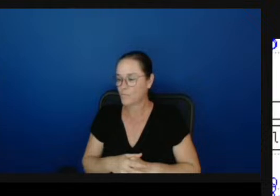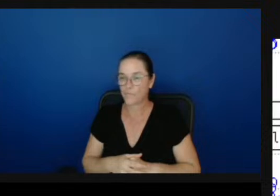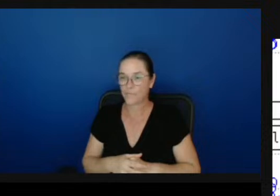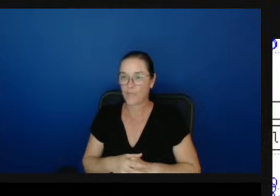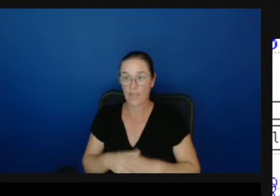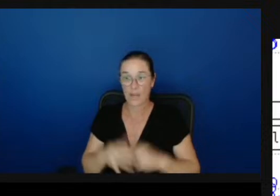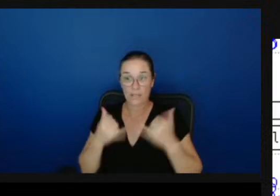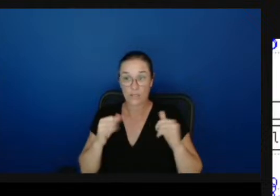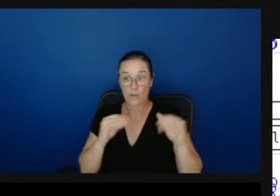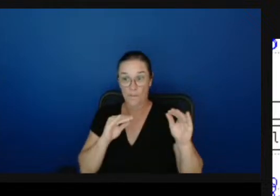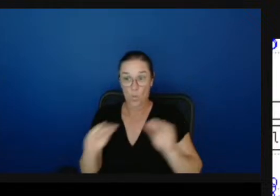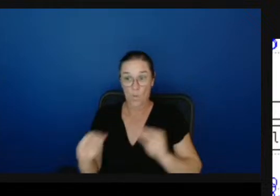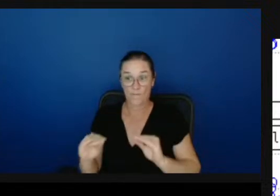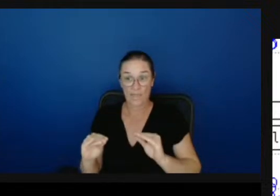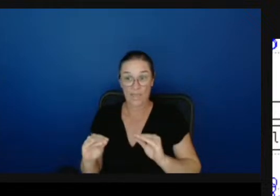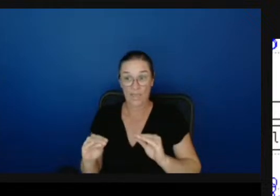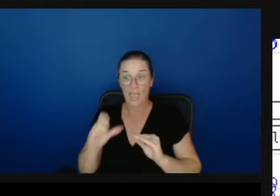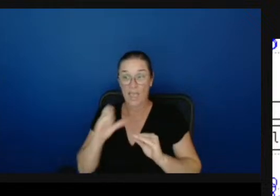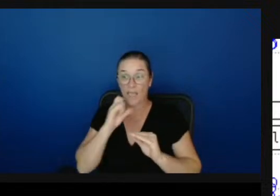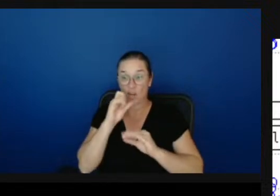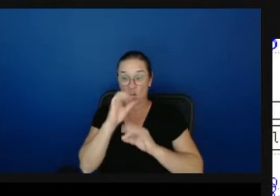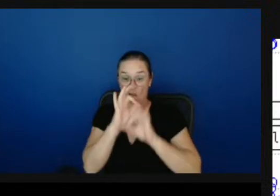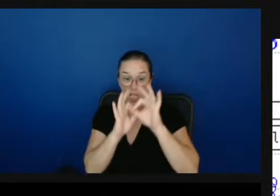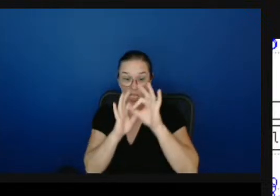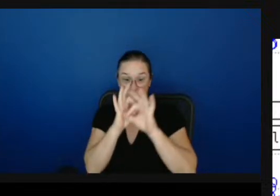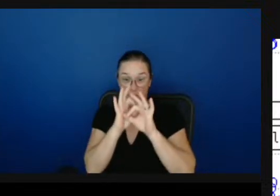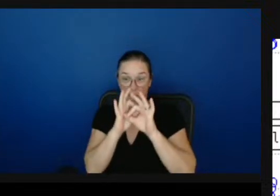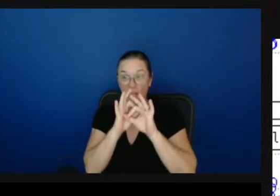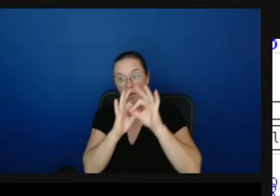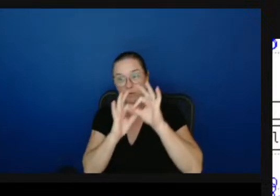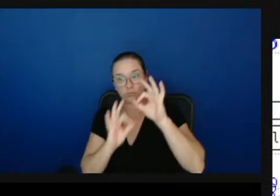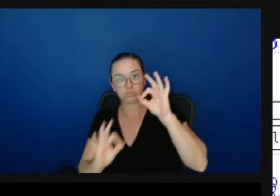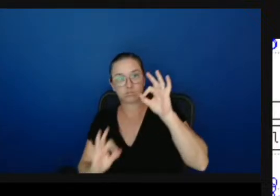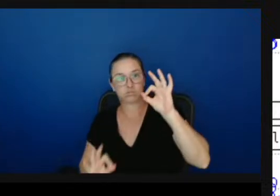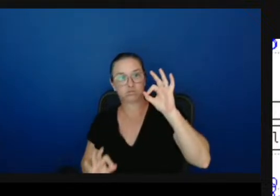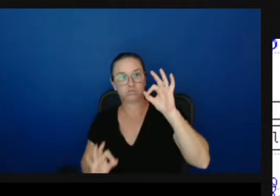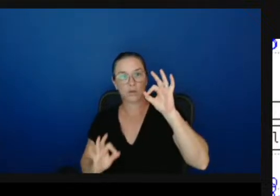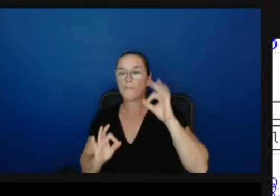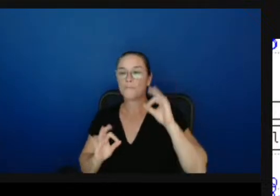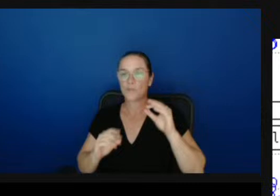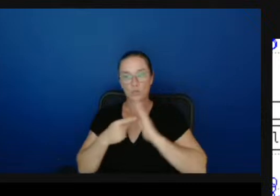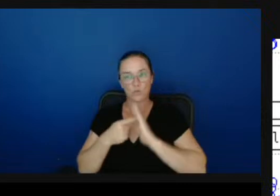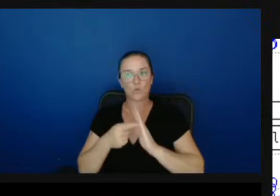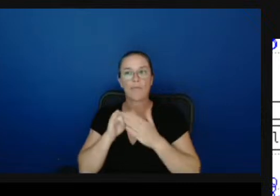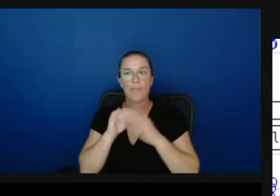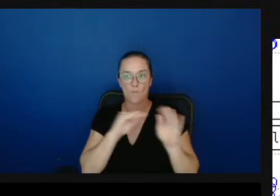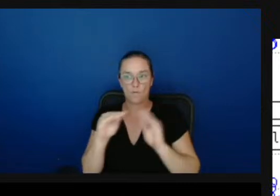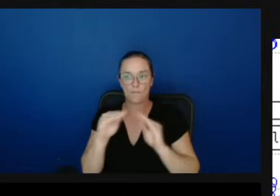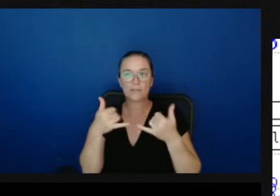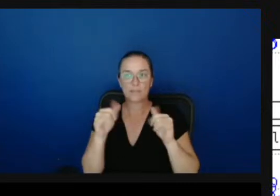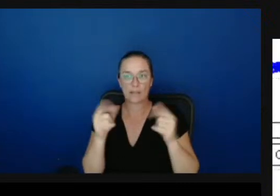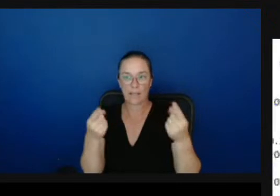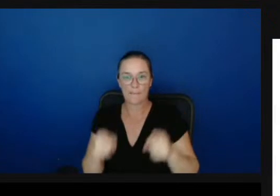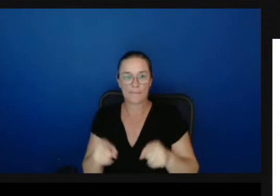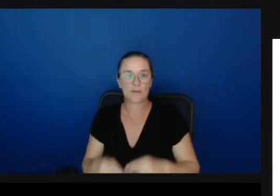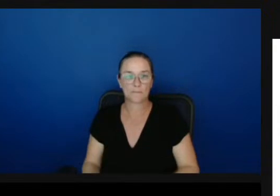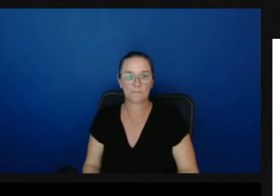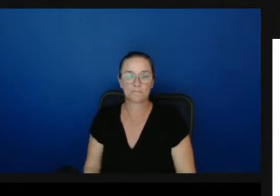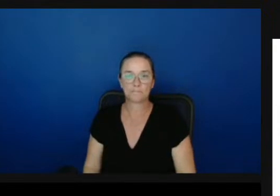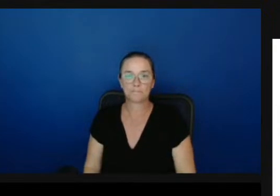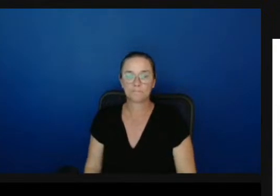The data points are not piling on each other. They're still spreading out here, showing this movement is ongoing here at Kīlauea